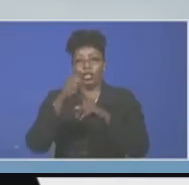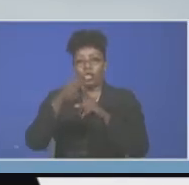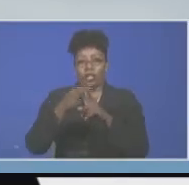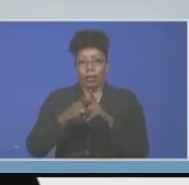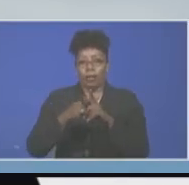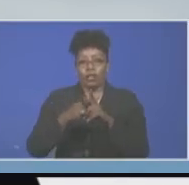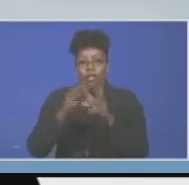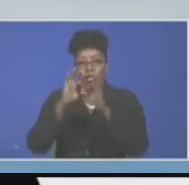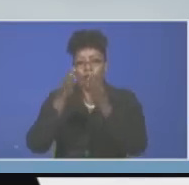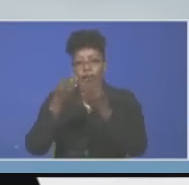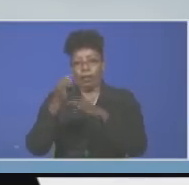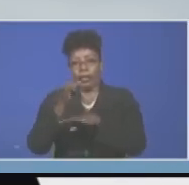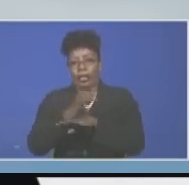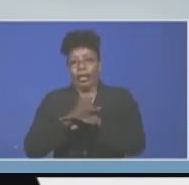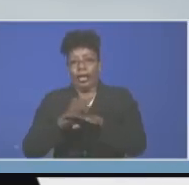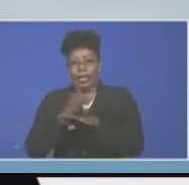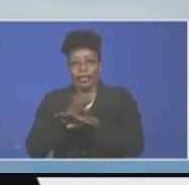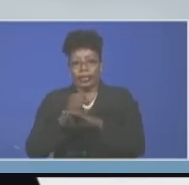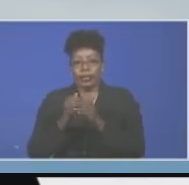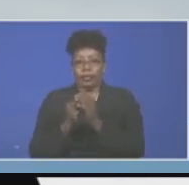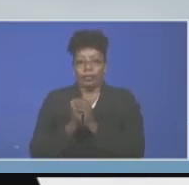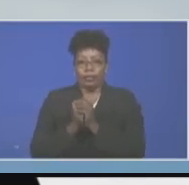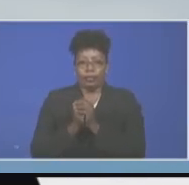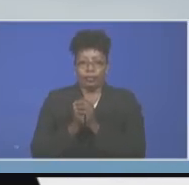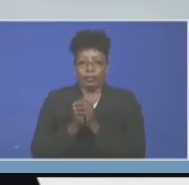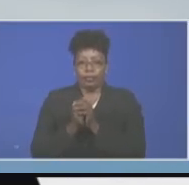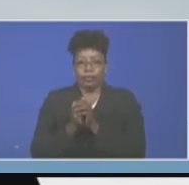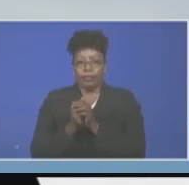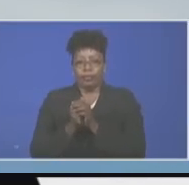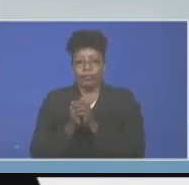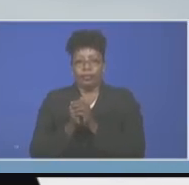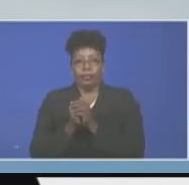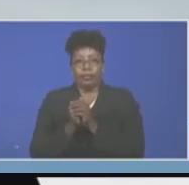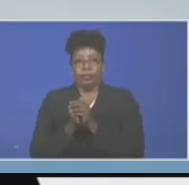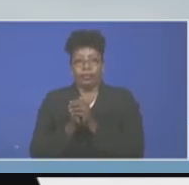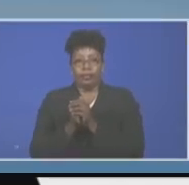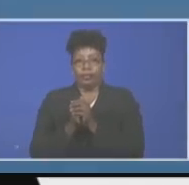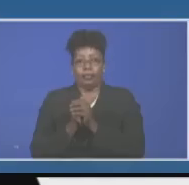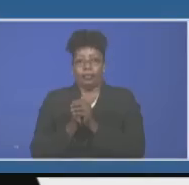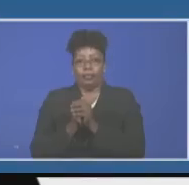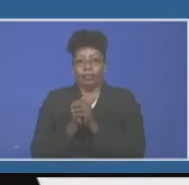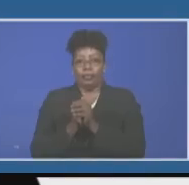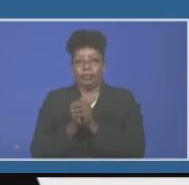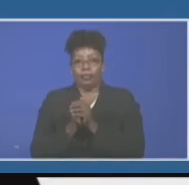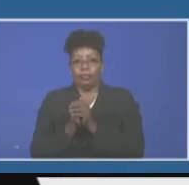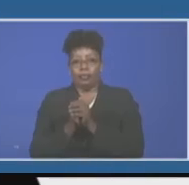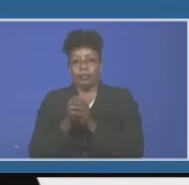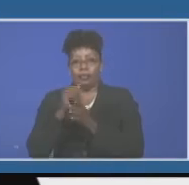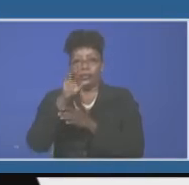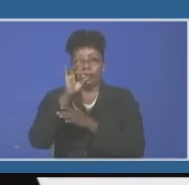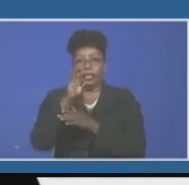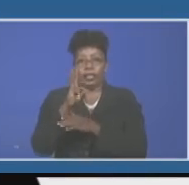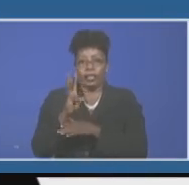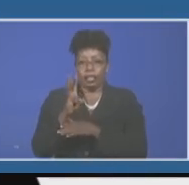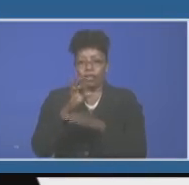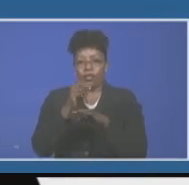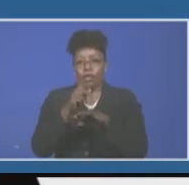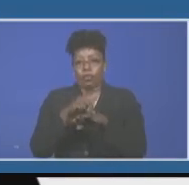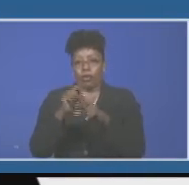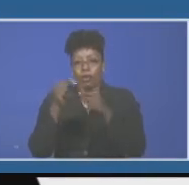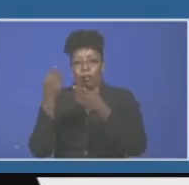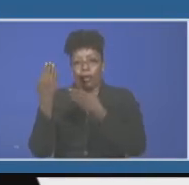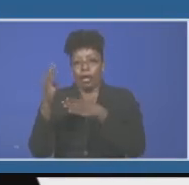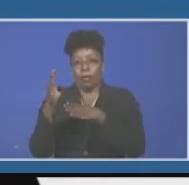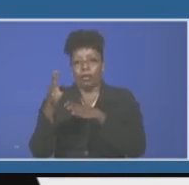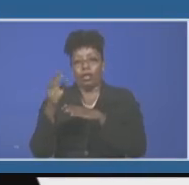temperatures around the Family Islands, and they are brought to you by Family Guardian Insurance Company. We're protecting you. 86 degrees in Freeport, Grand